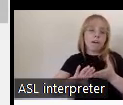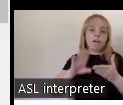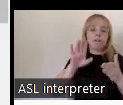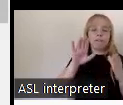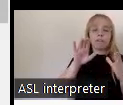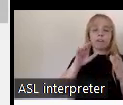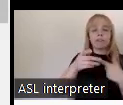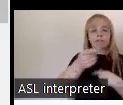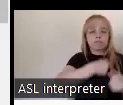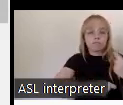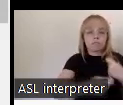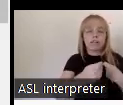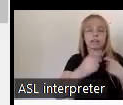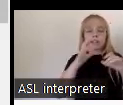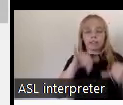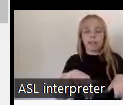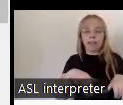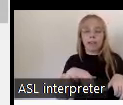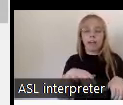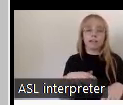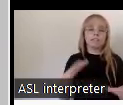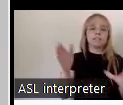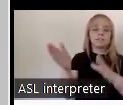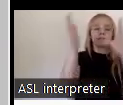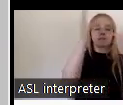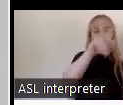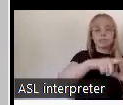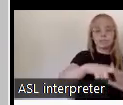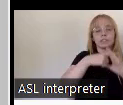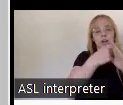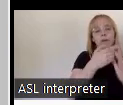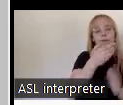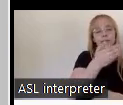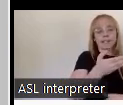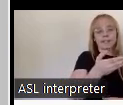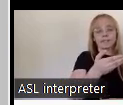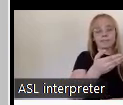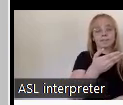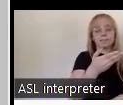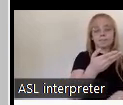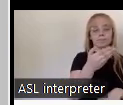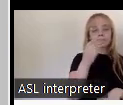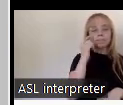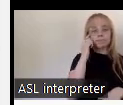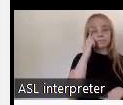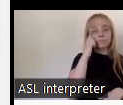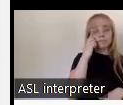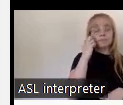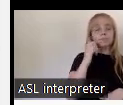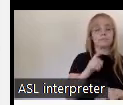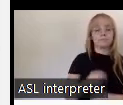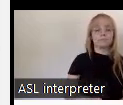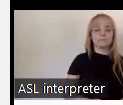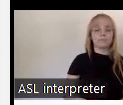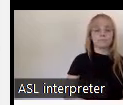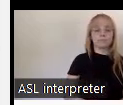upper left-hand tile. We're going to go in here. It's just going to take a second because